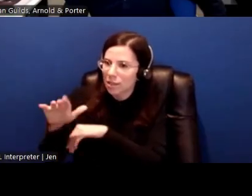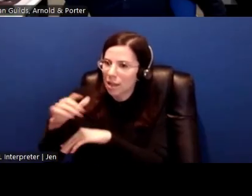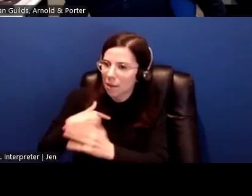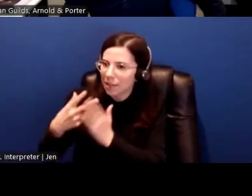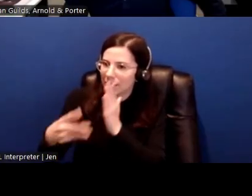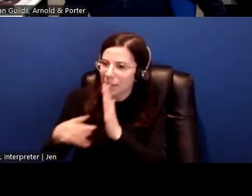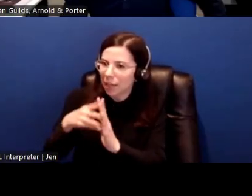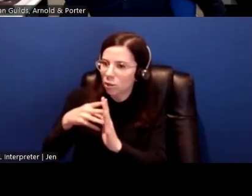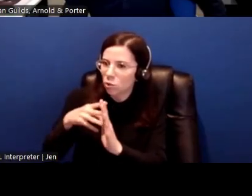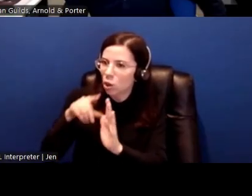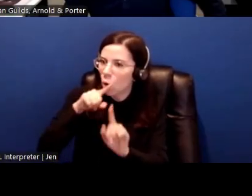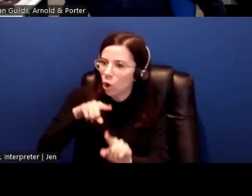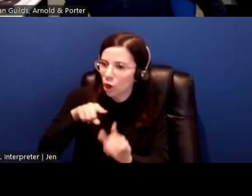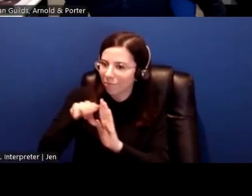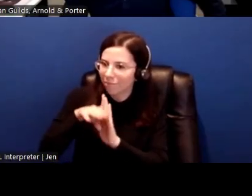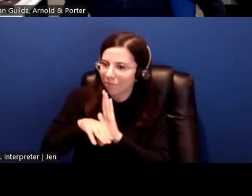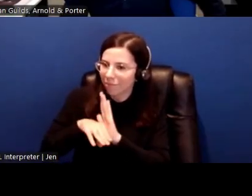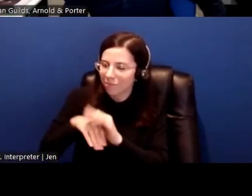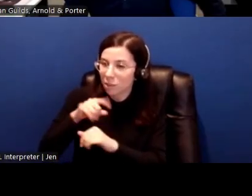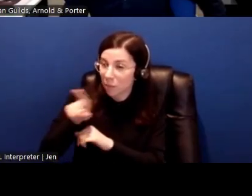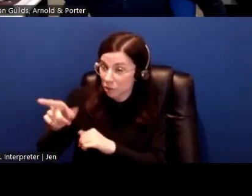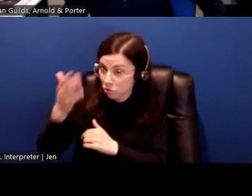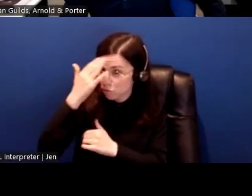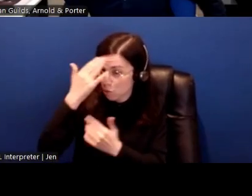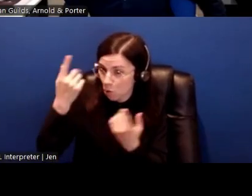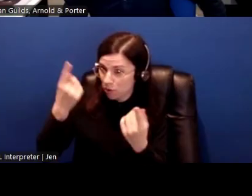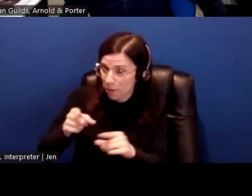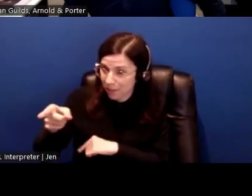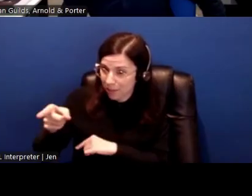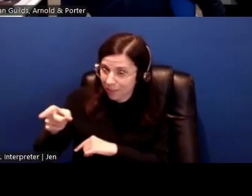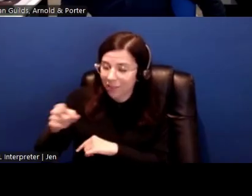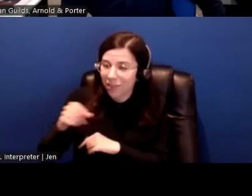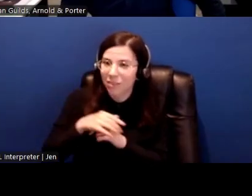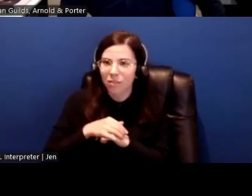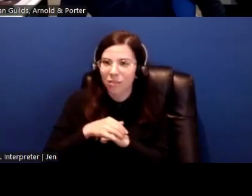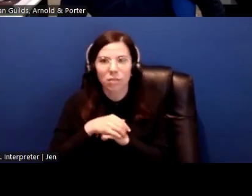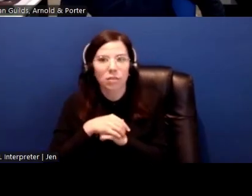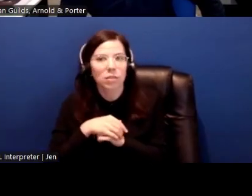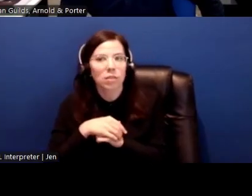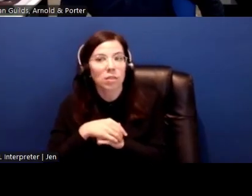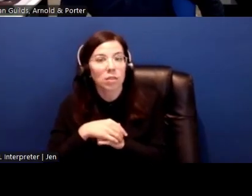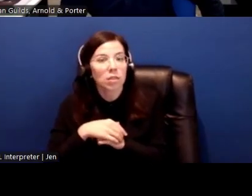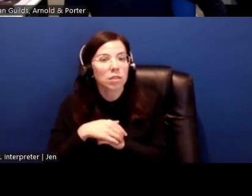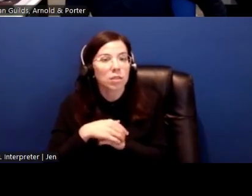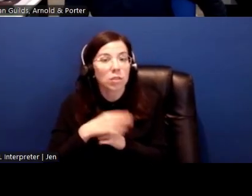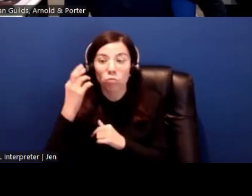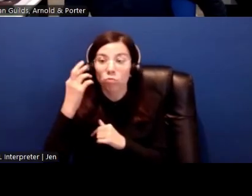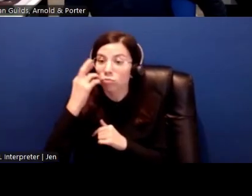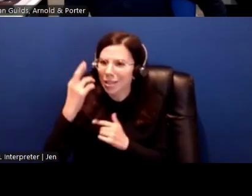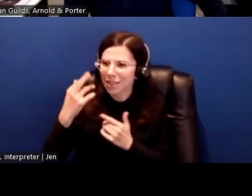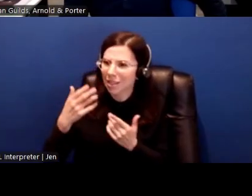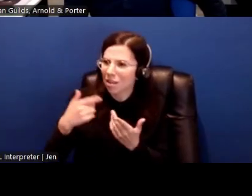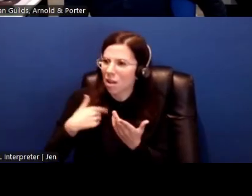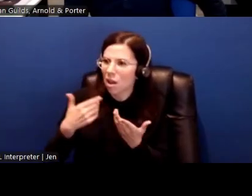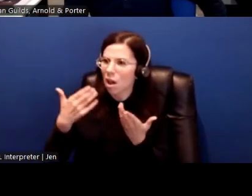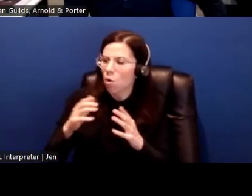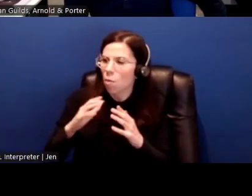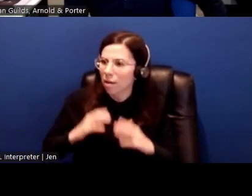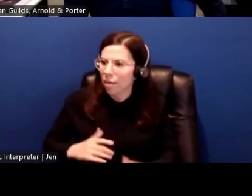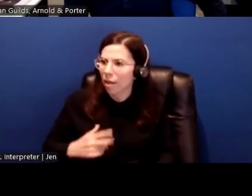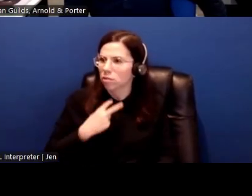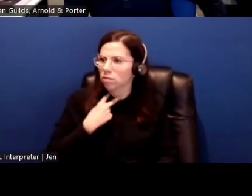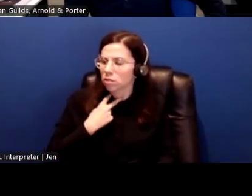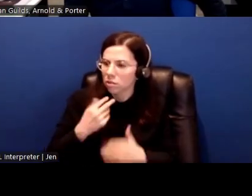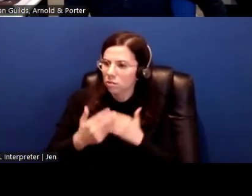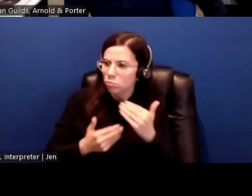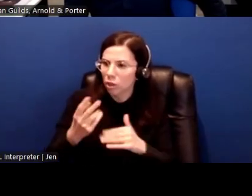order. So make sure that I was aware of what was happening. In part because he didn't want his own client to then have to go through that